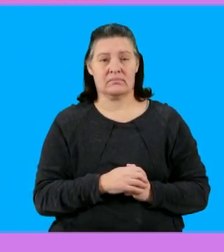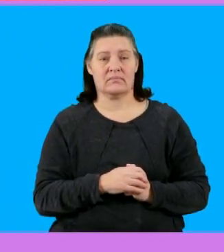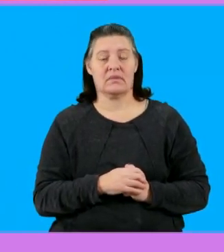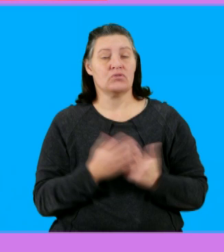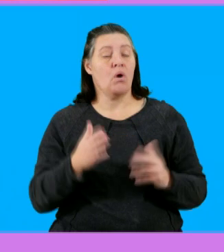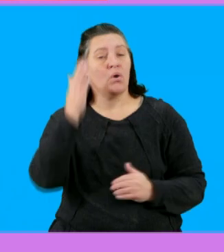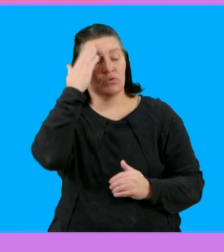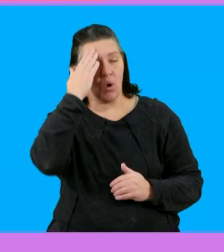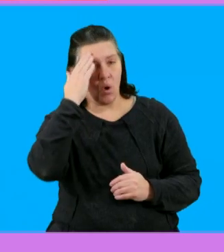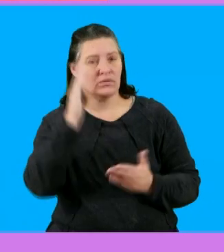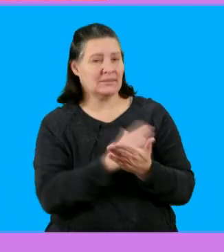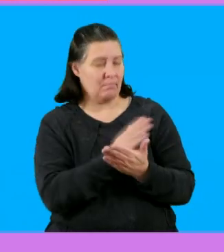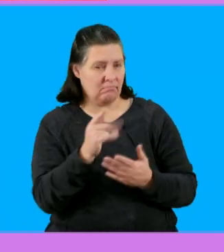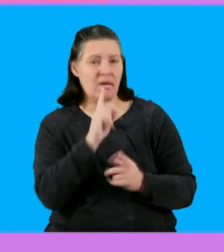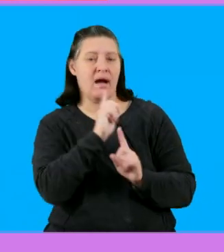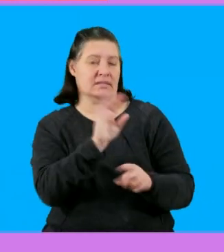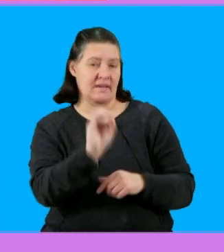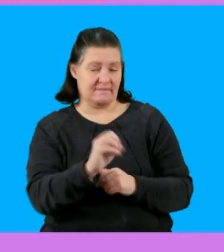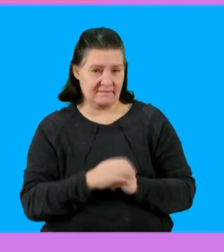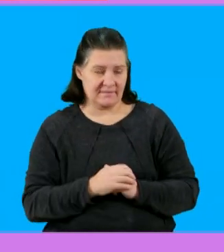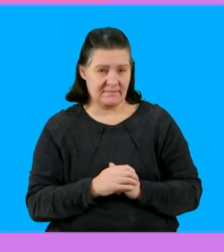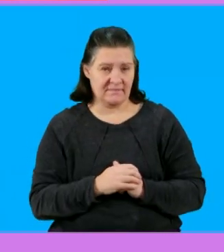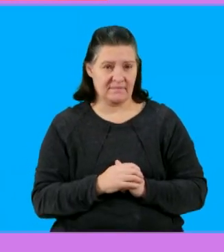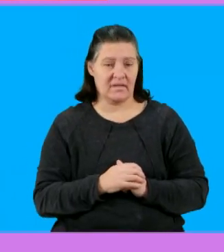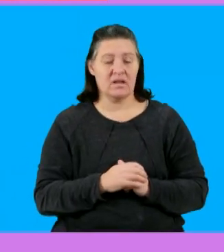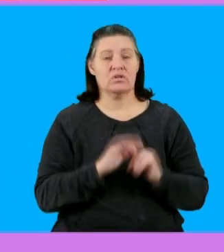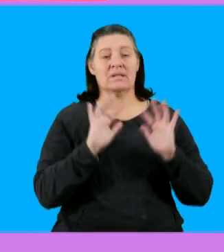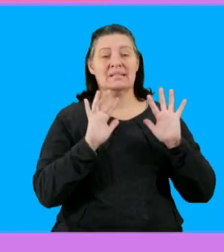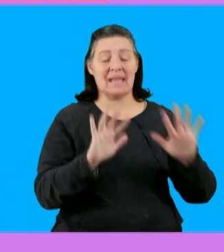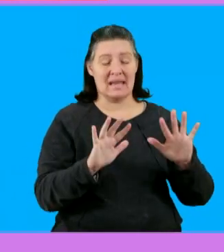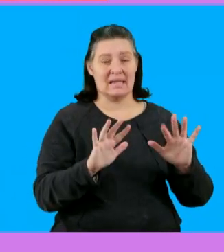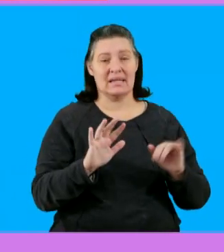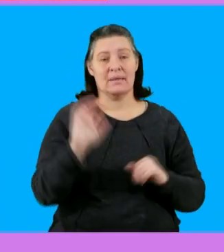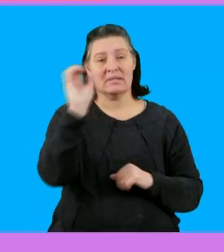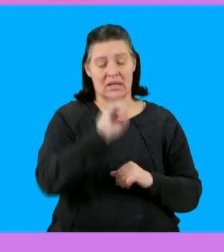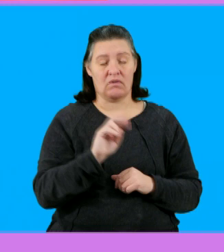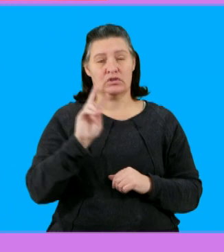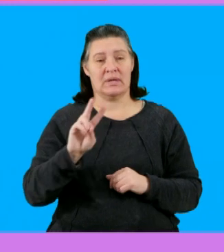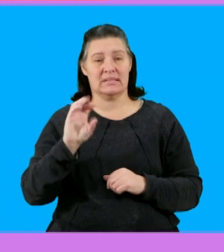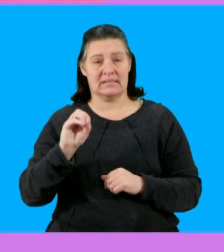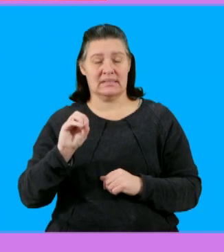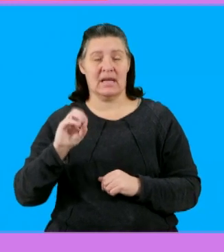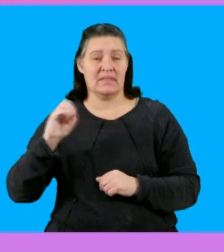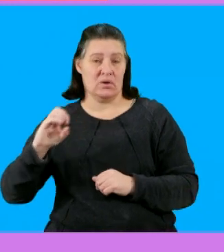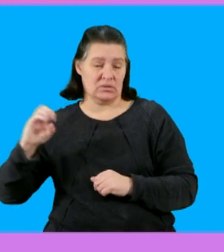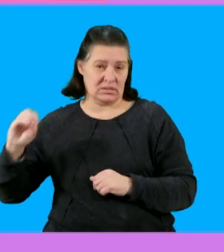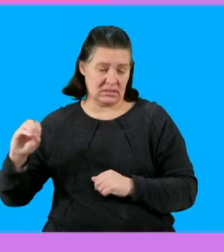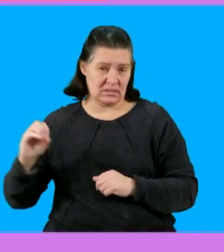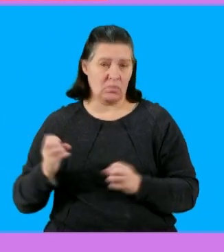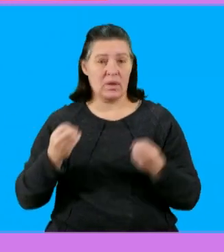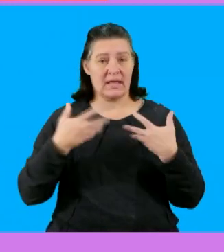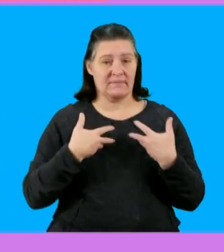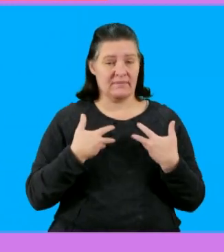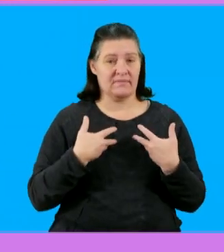there's my calculation. I'm going to punch that in. I know some of you know the answer straight away. So 10% of 20,000, that will give